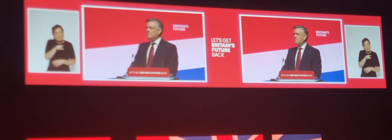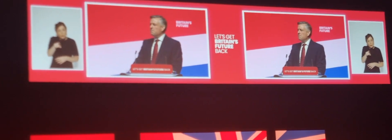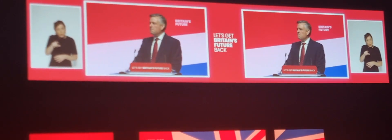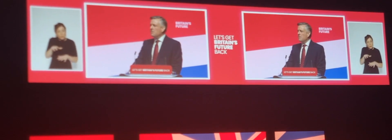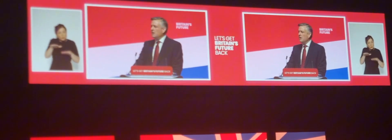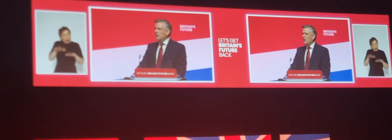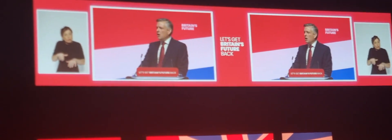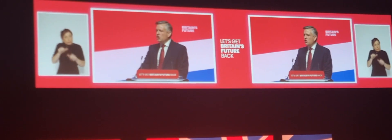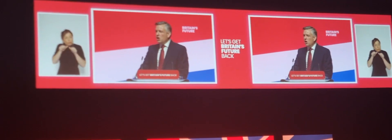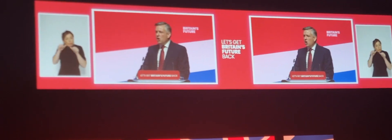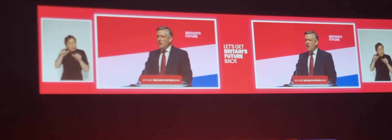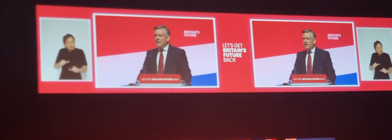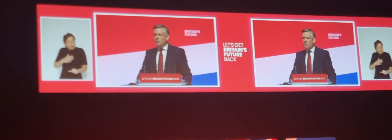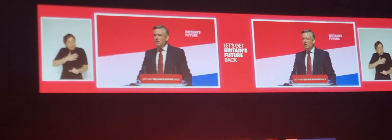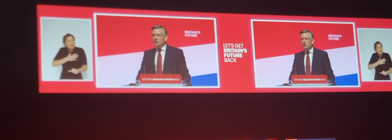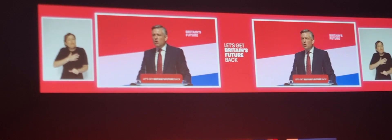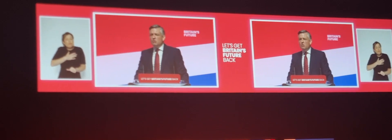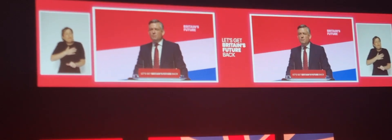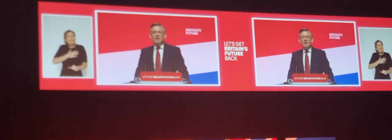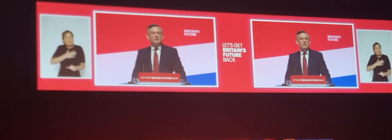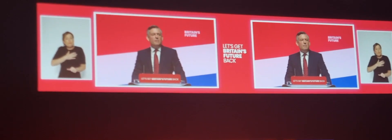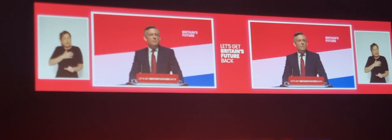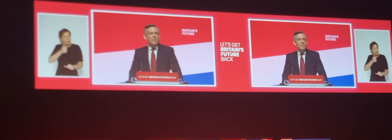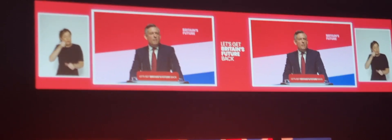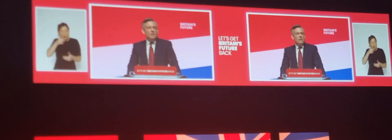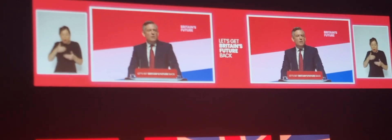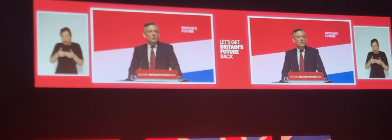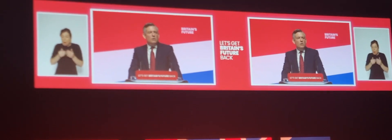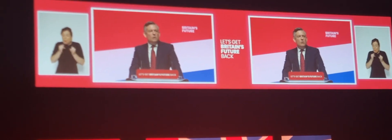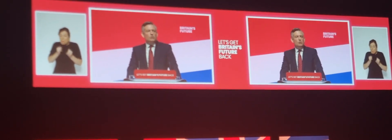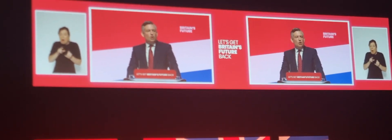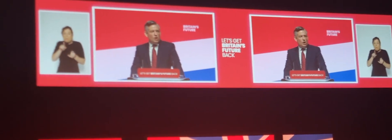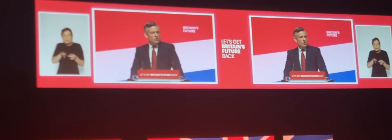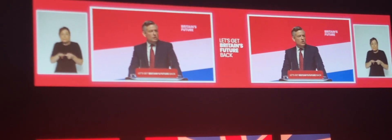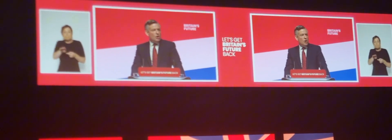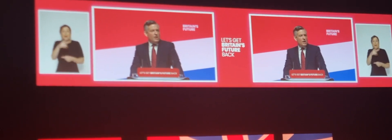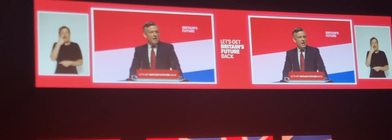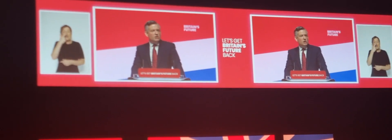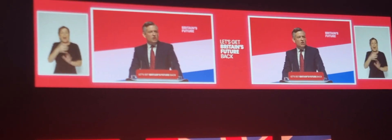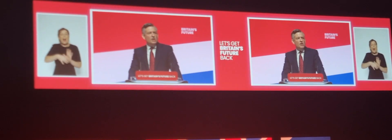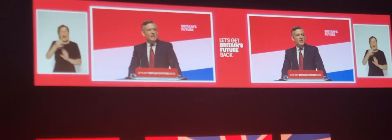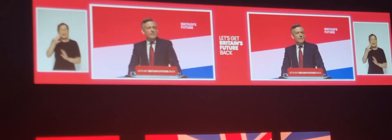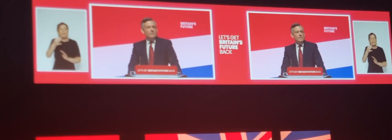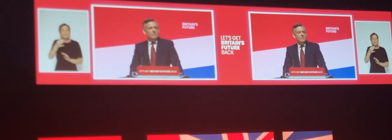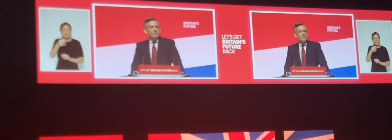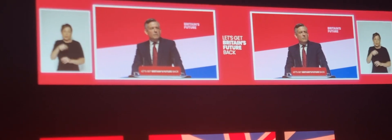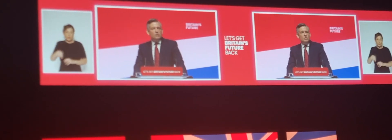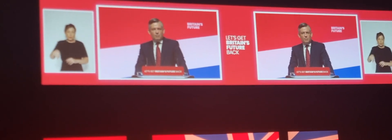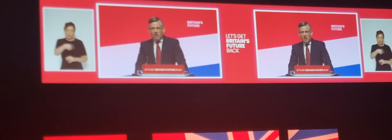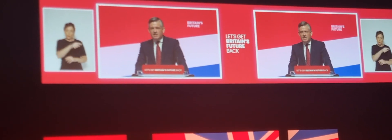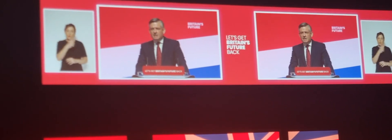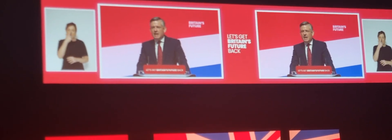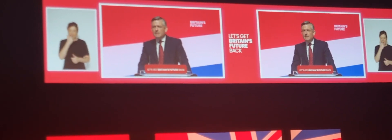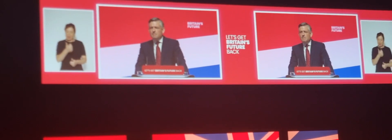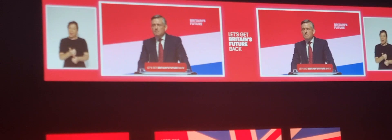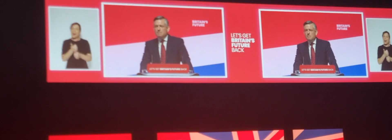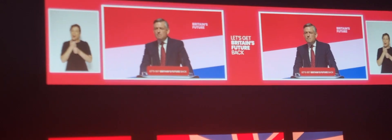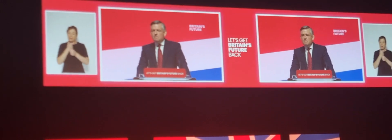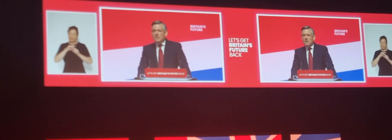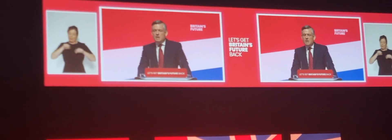country and know it can be so much better, join us on our journey to a brighter